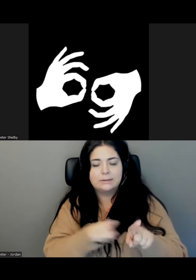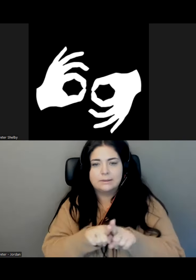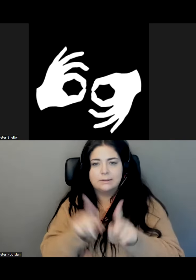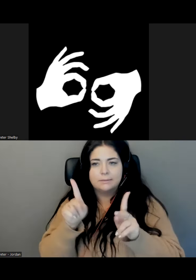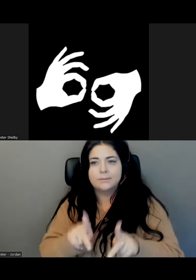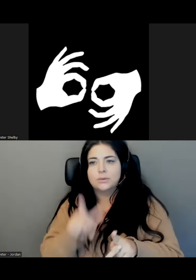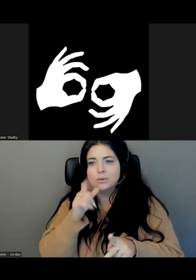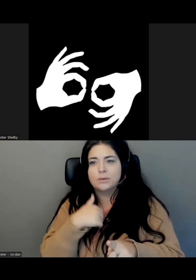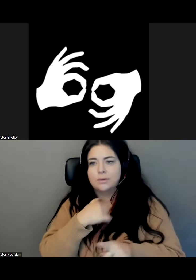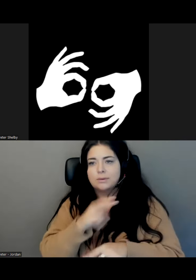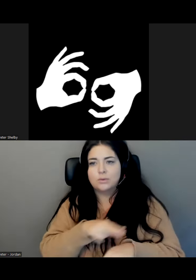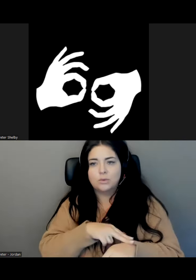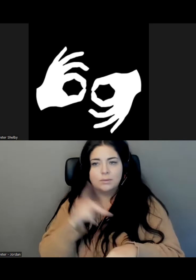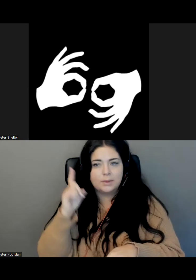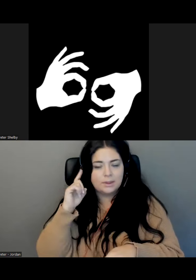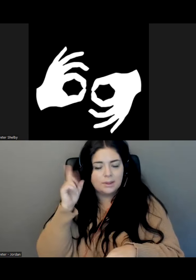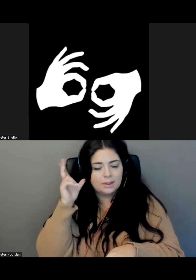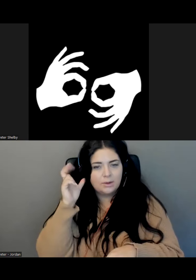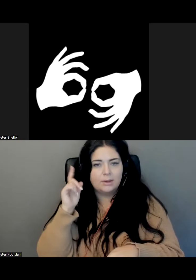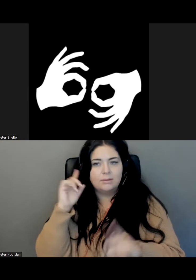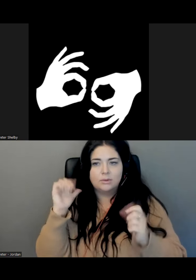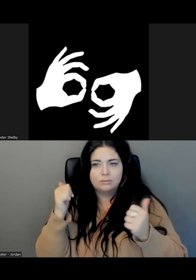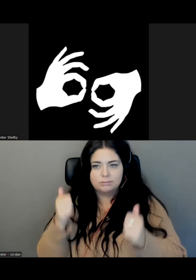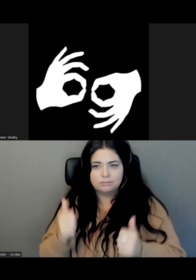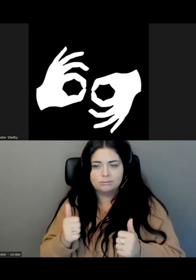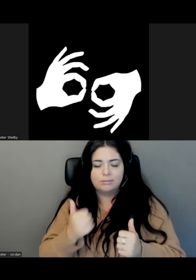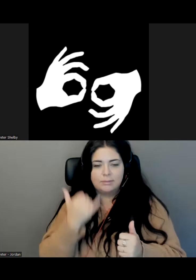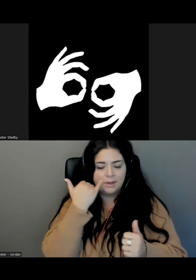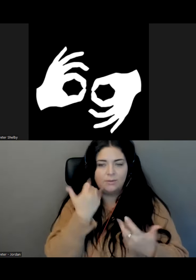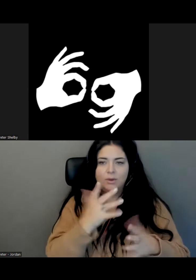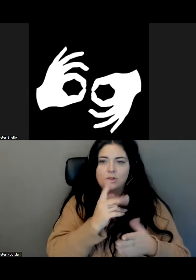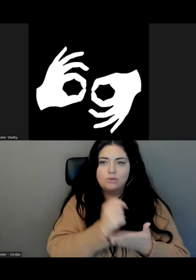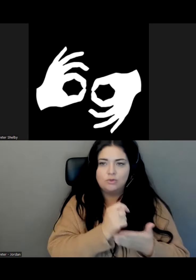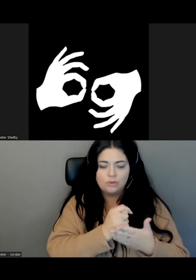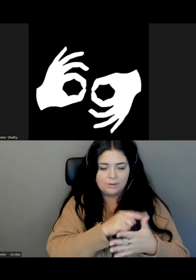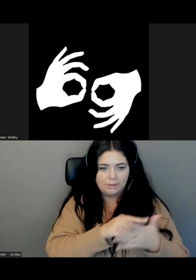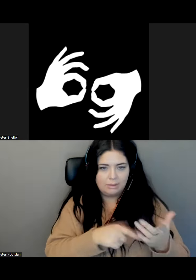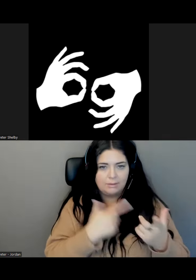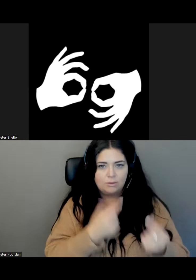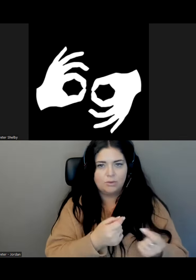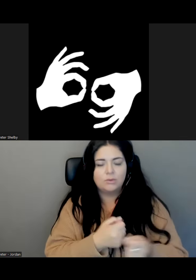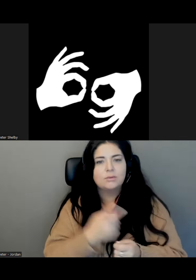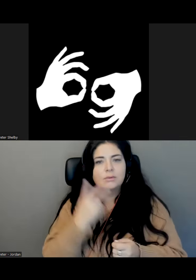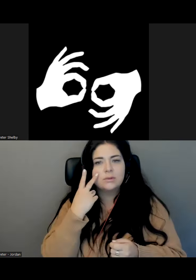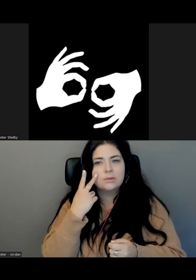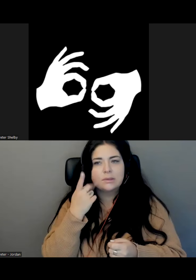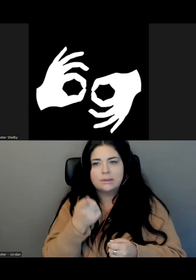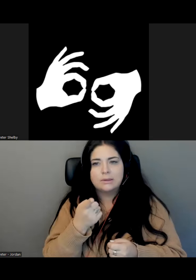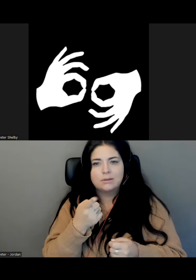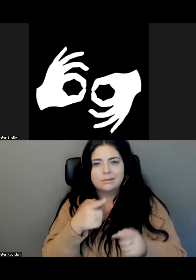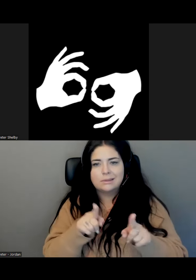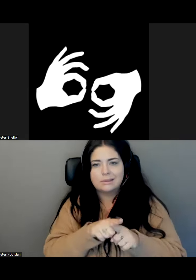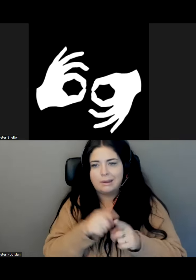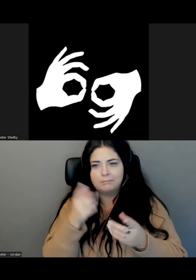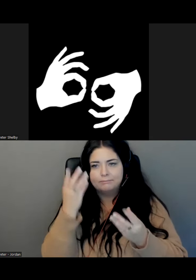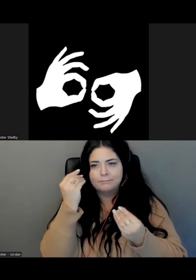And even further to this point, this nice colorful visual of the brain here, it drives home the same kind of points. So